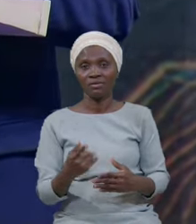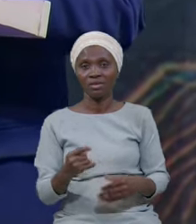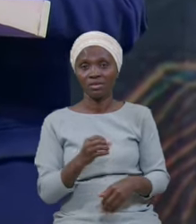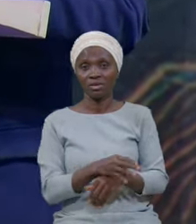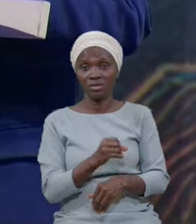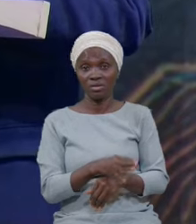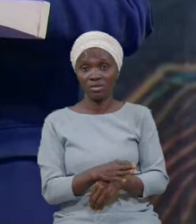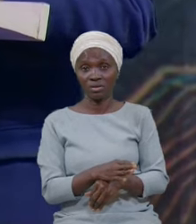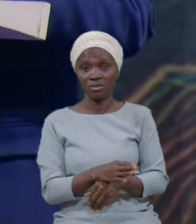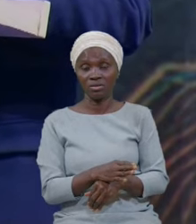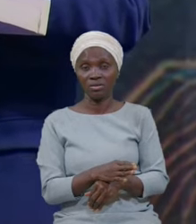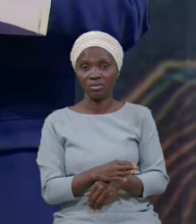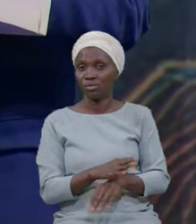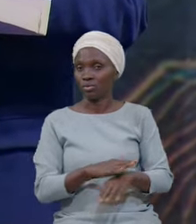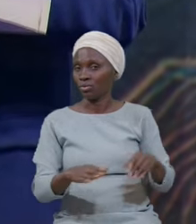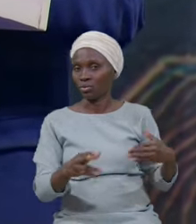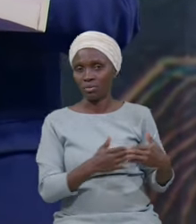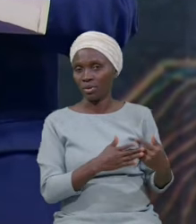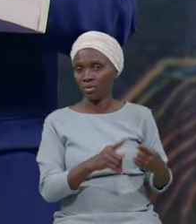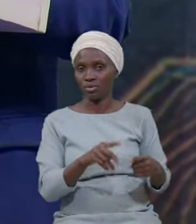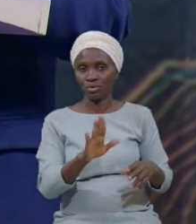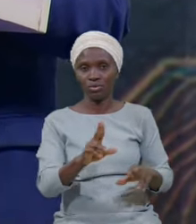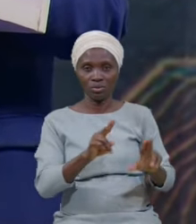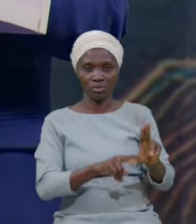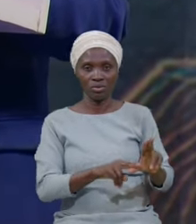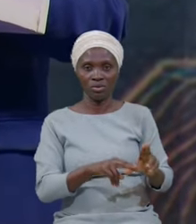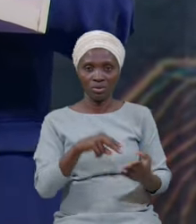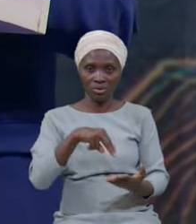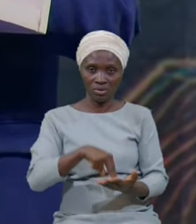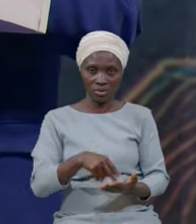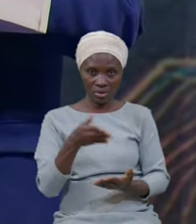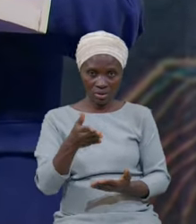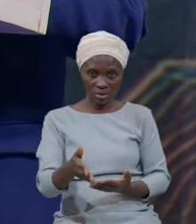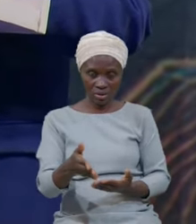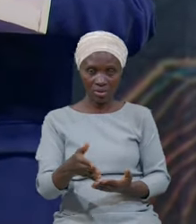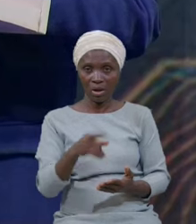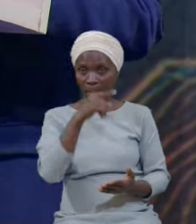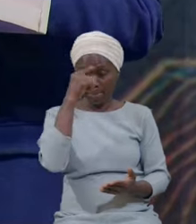tonight is going to be miracle everywhere.